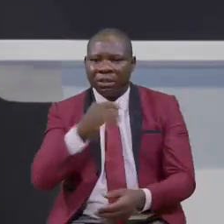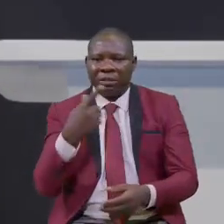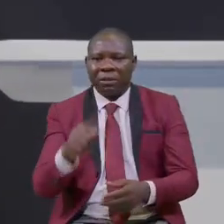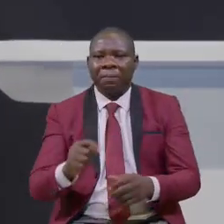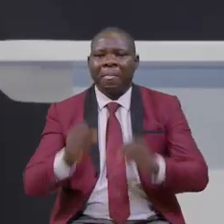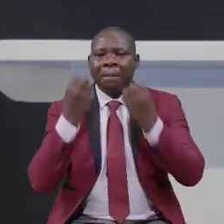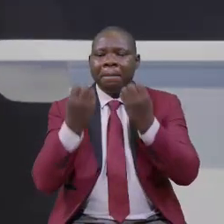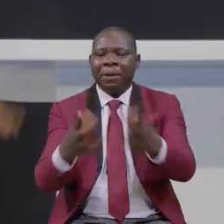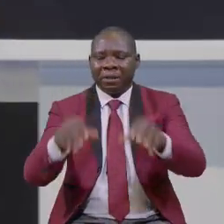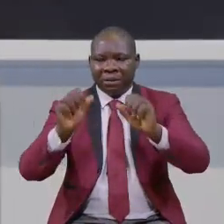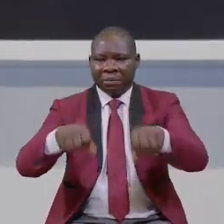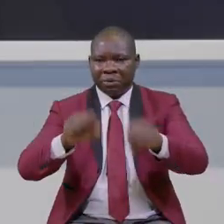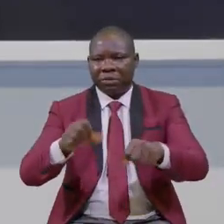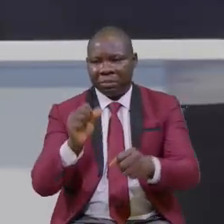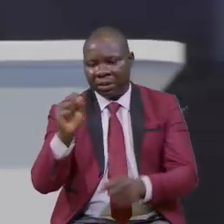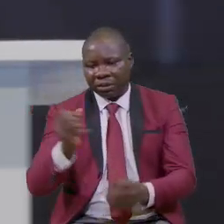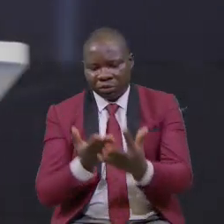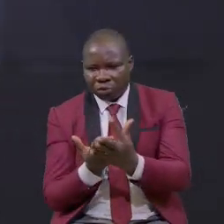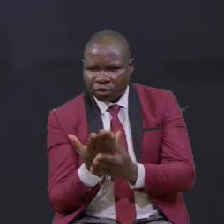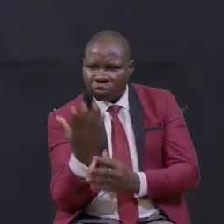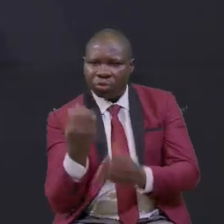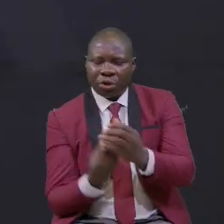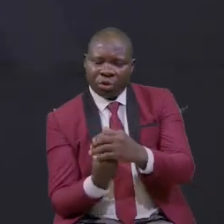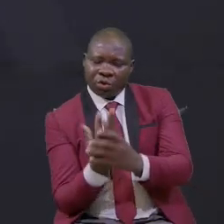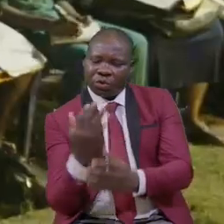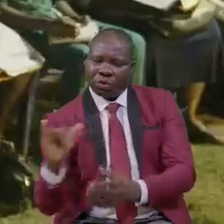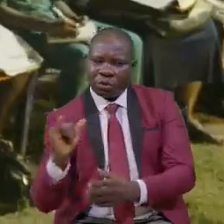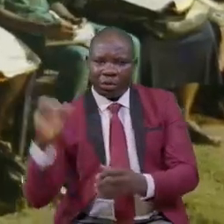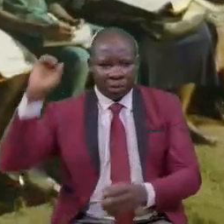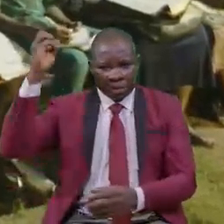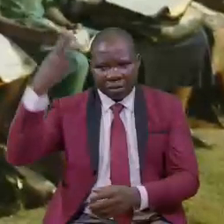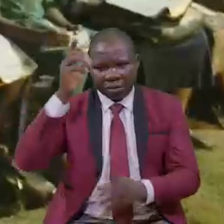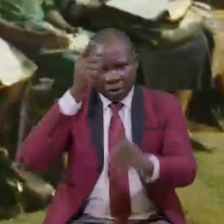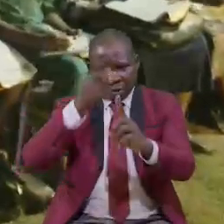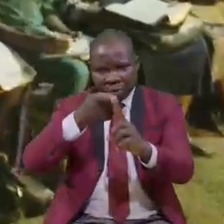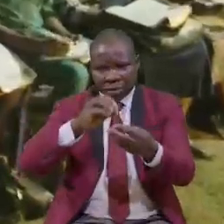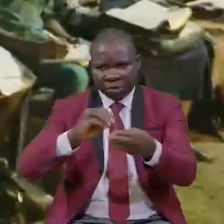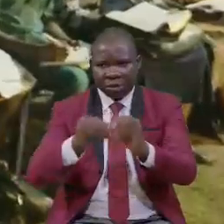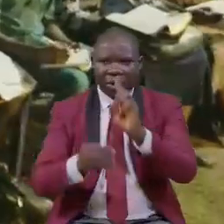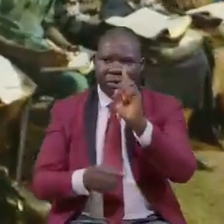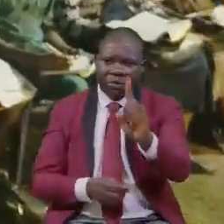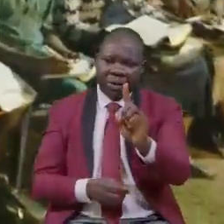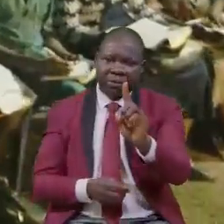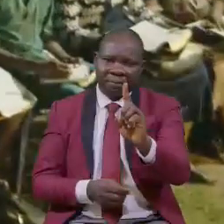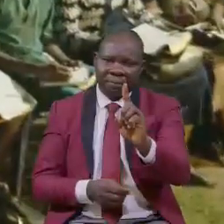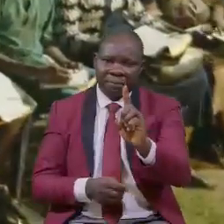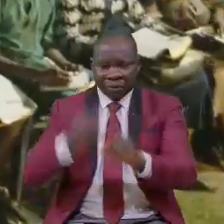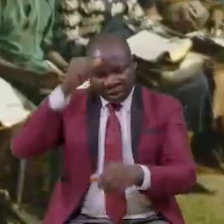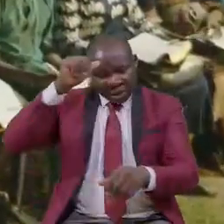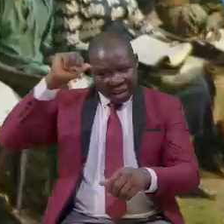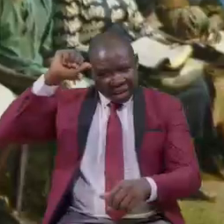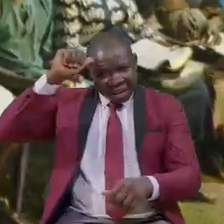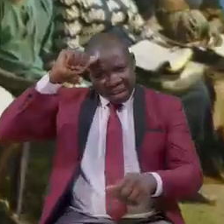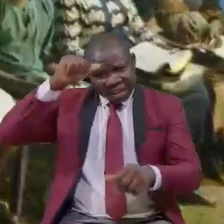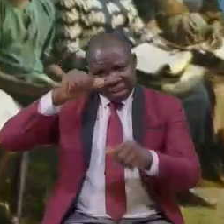possibilities through growing grace. Come to number one. Number one, remember,